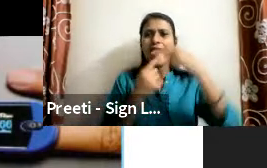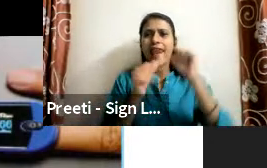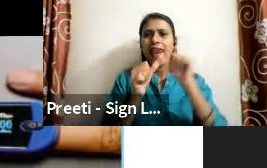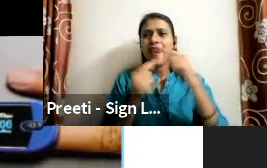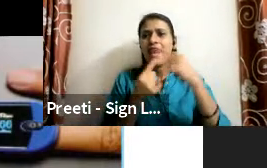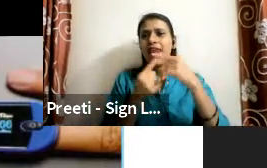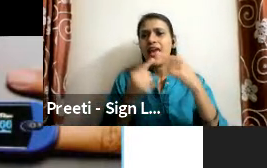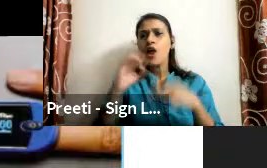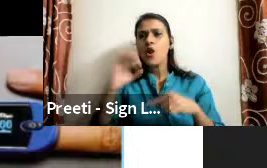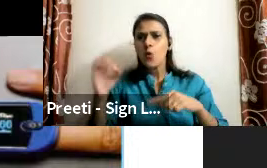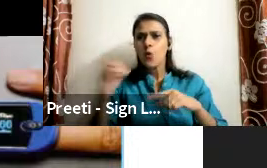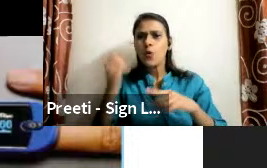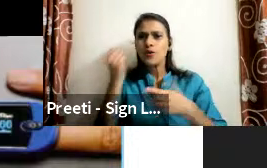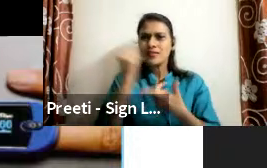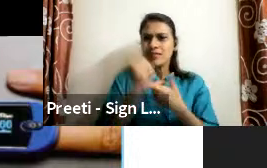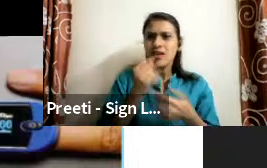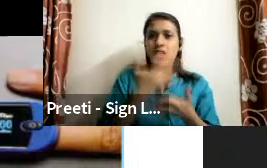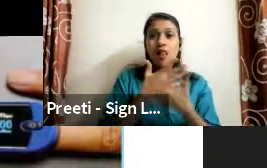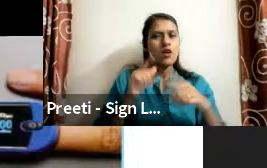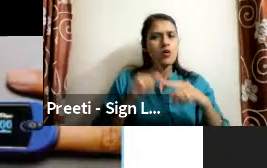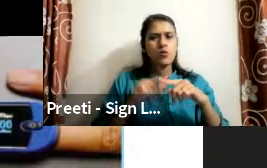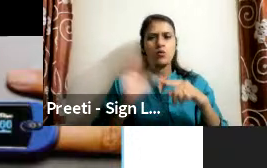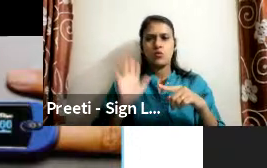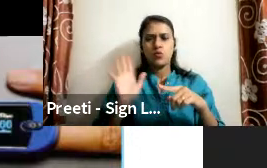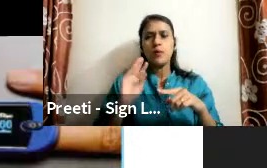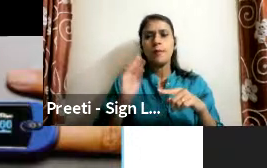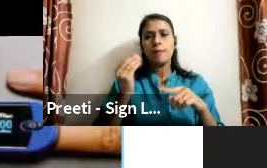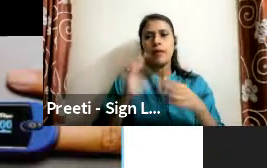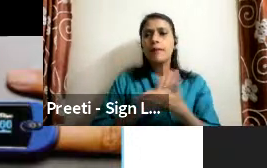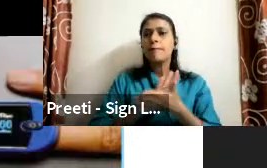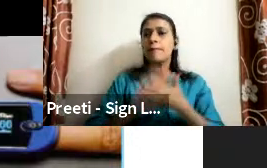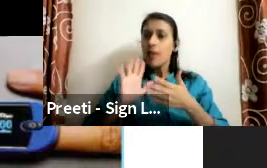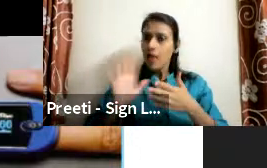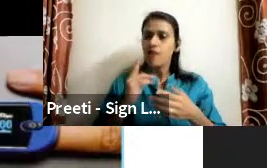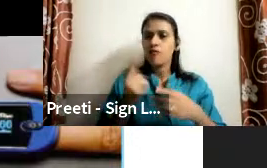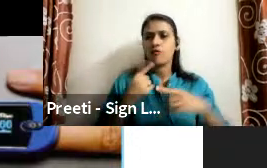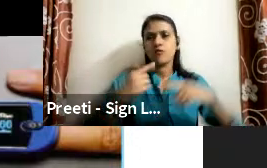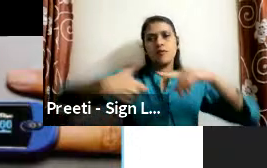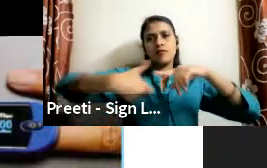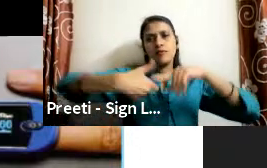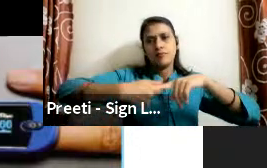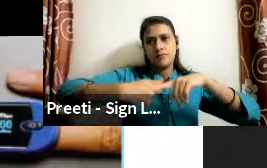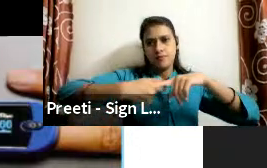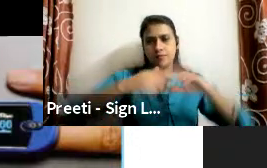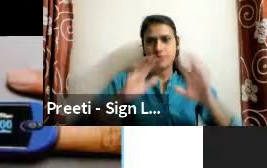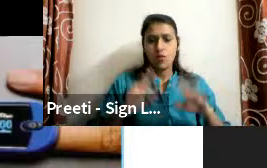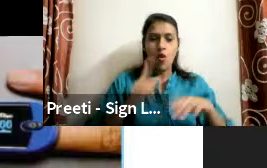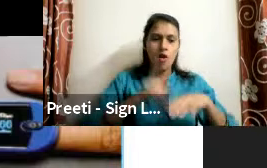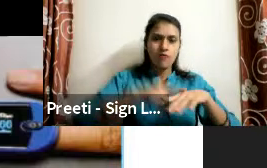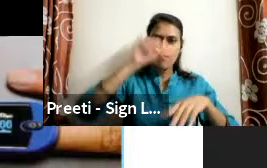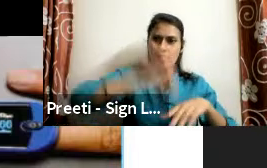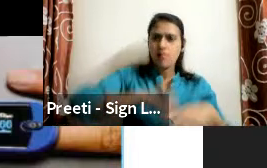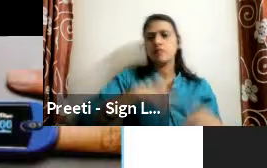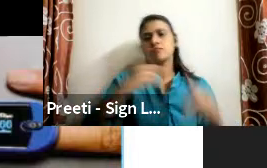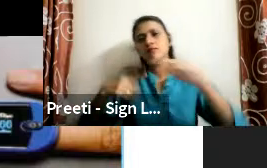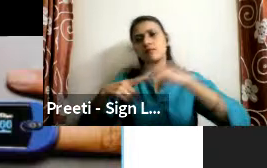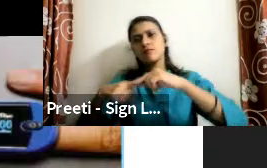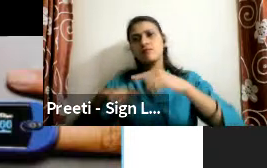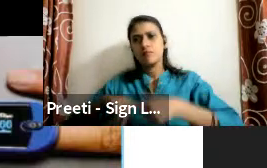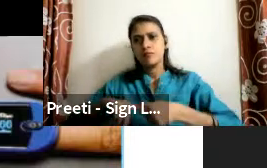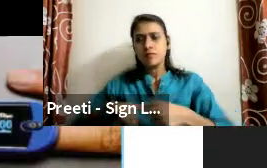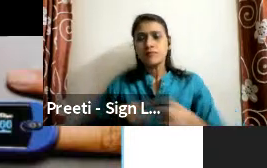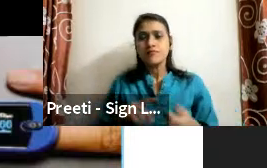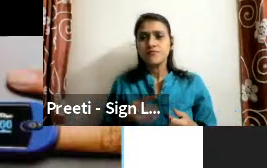And for pulse oximeters, we do not recommend really to have a separate one for everybody